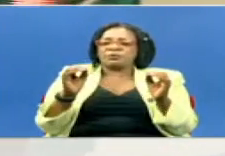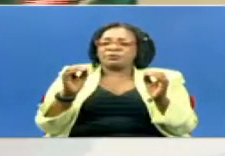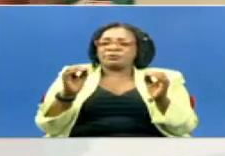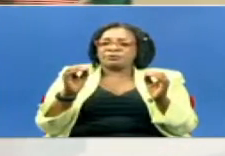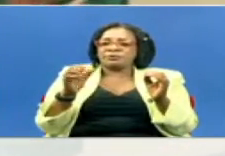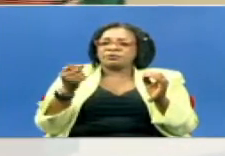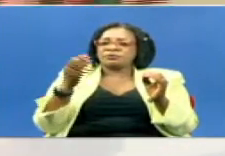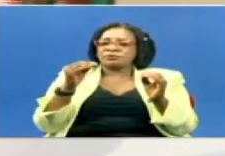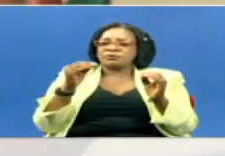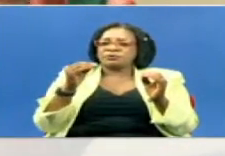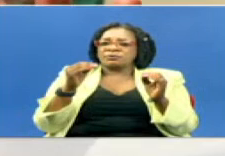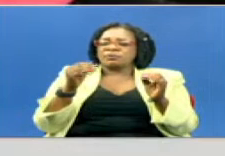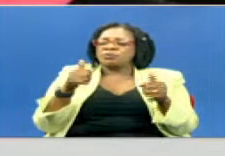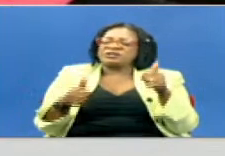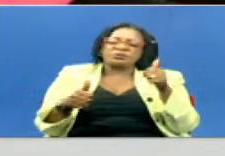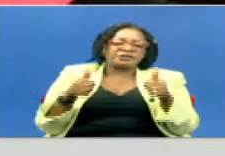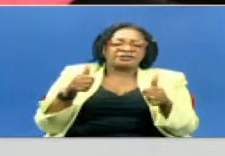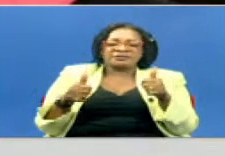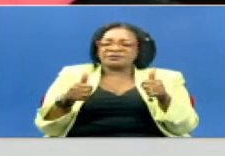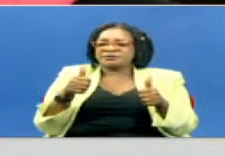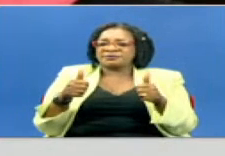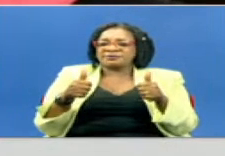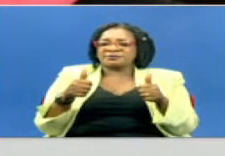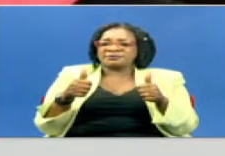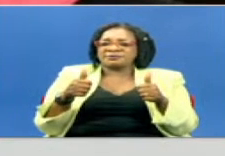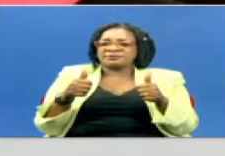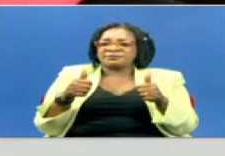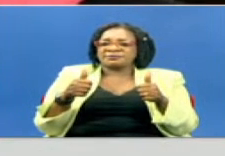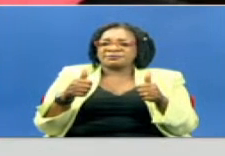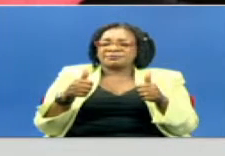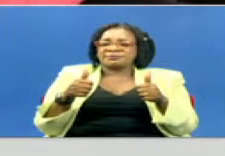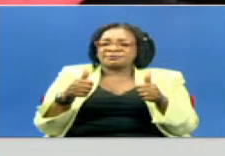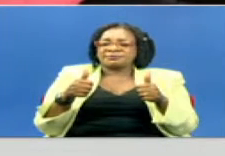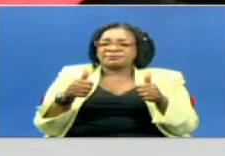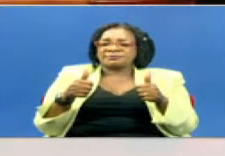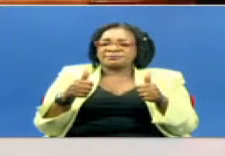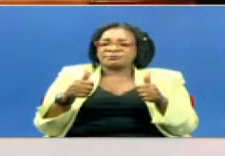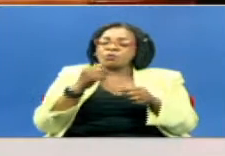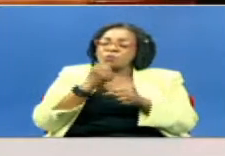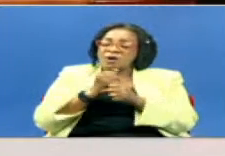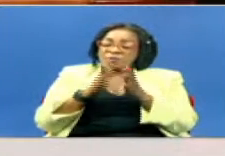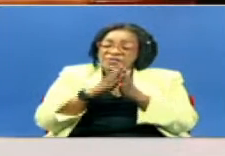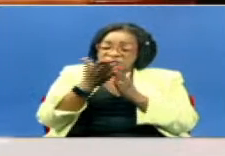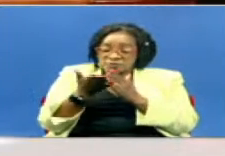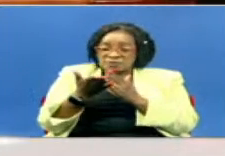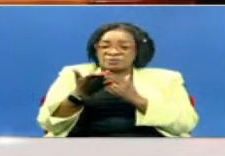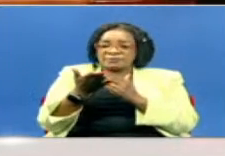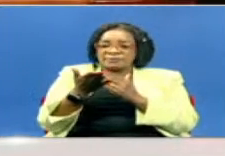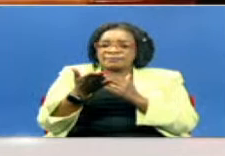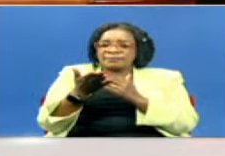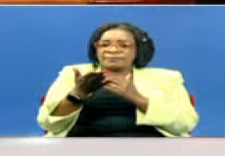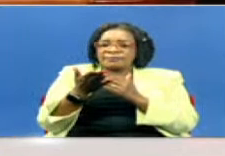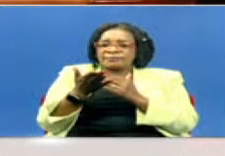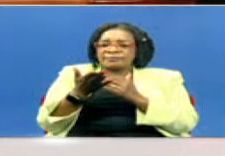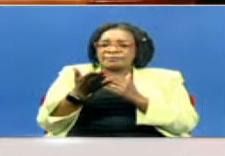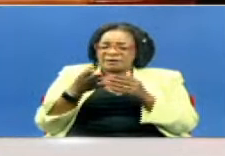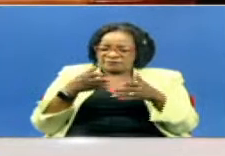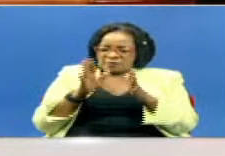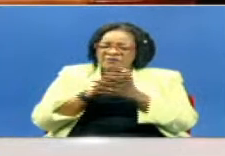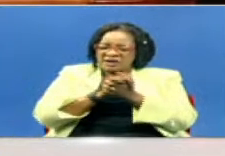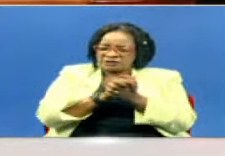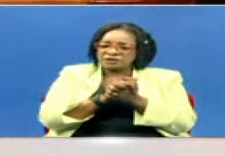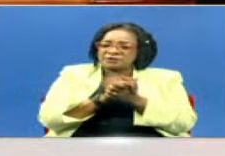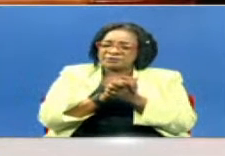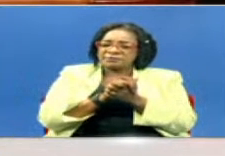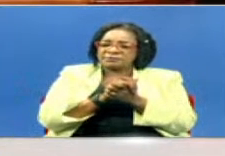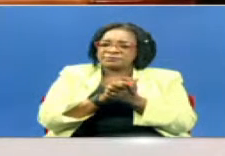have to take him which is which. Not right? On the handshake, but handshake, to work with you within to work the government. It's a handshake. It's a form of a handshake, isn't it?